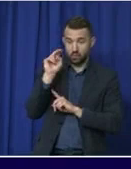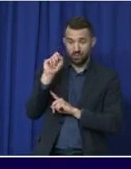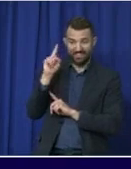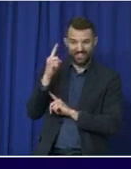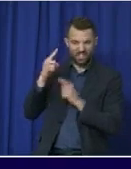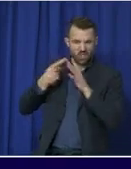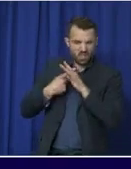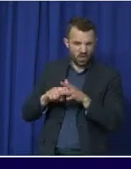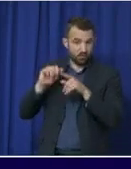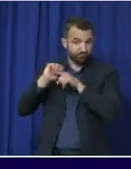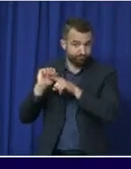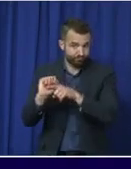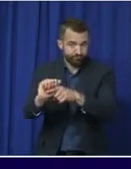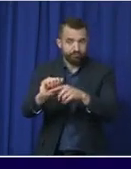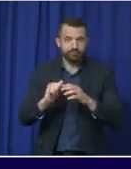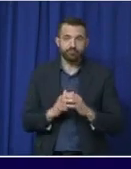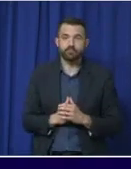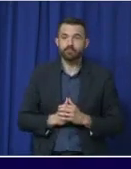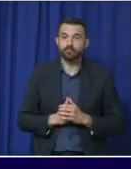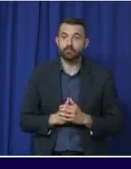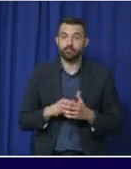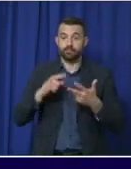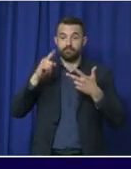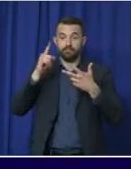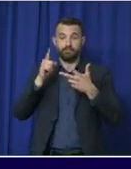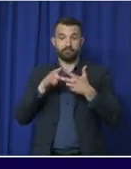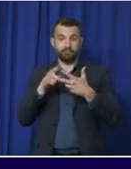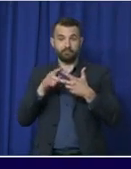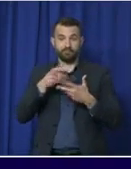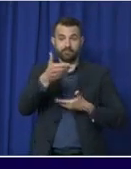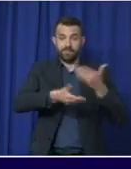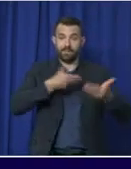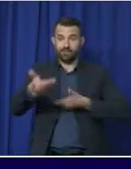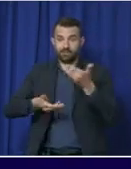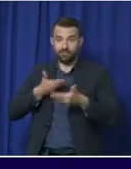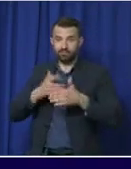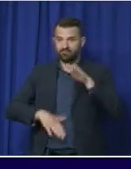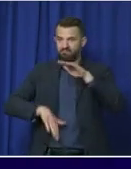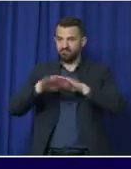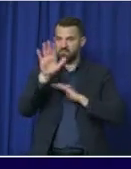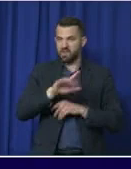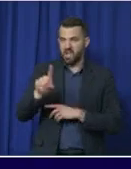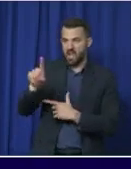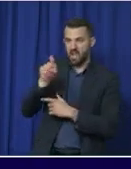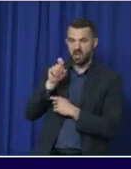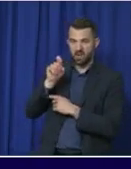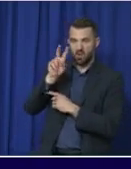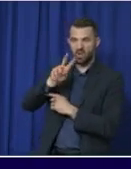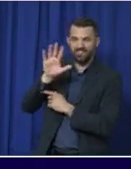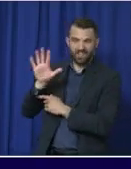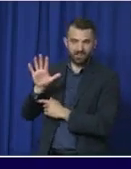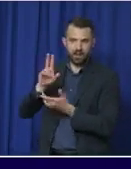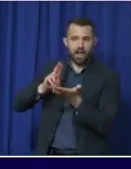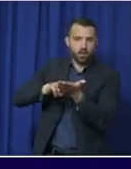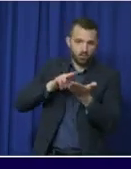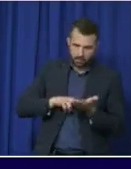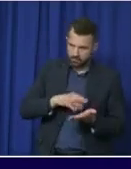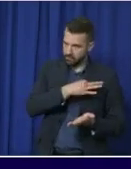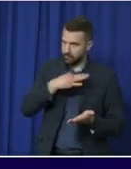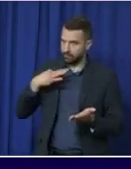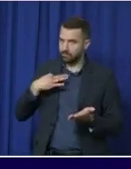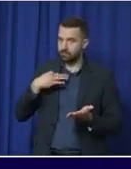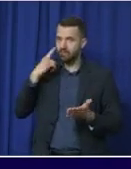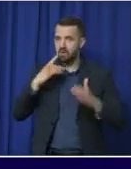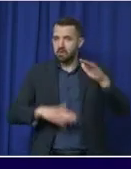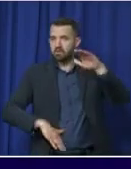Second, we're going to begin hiring up to 125 contracted staff over time for up to 12 months to supplement